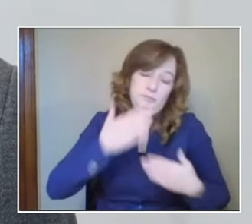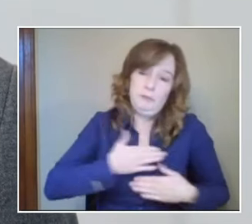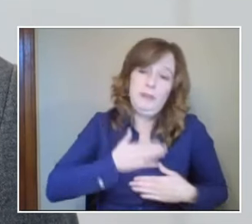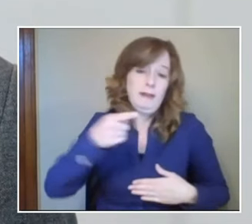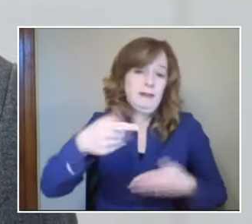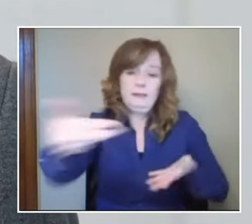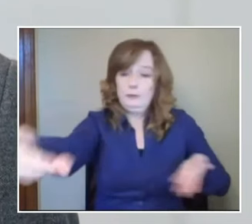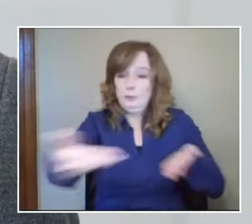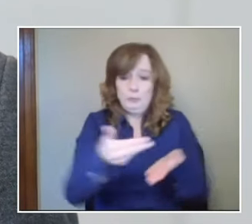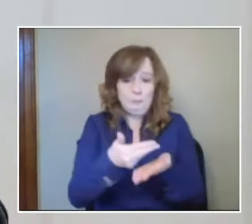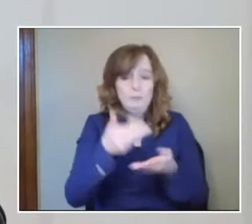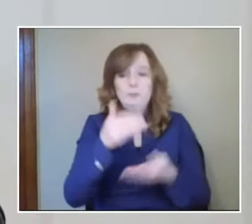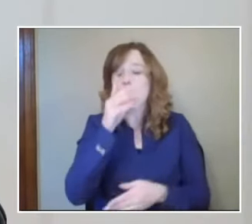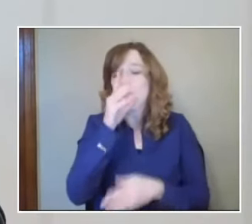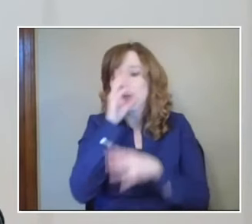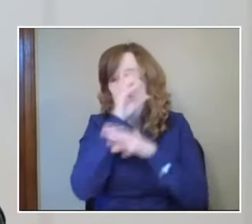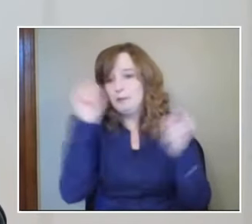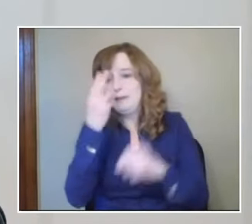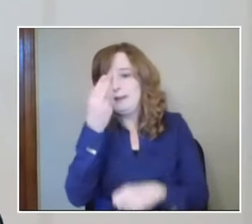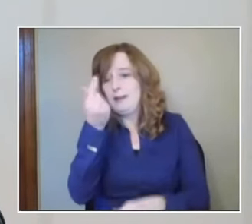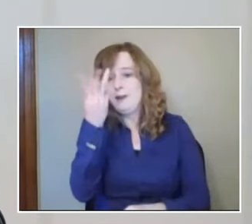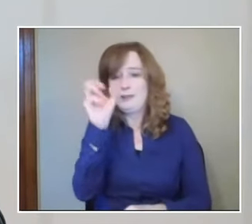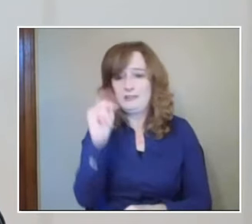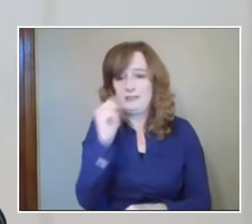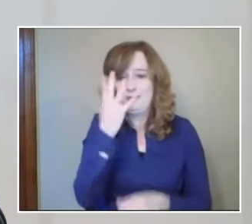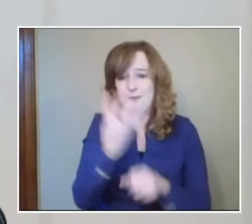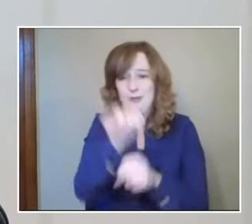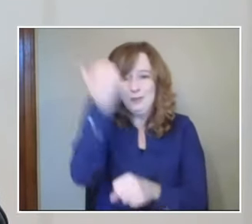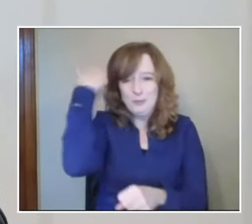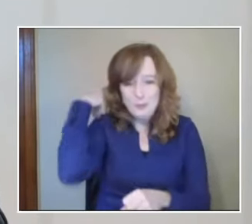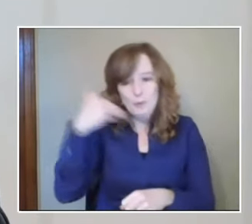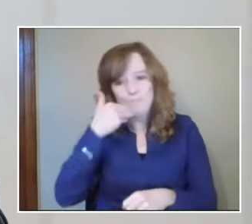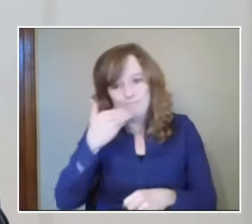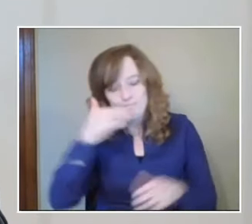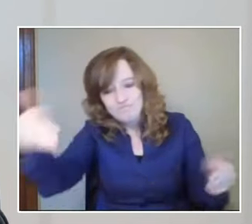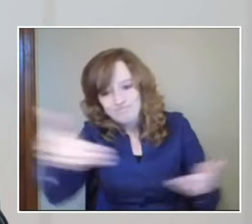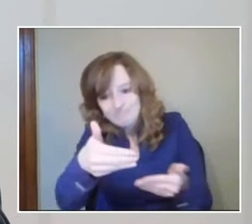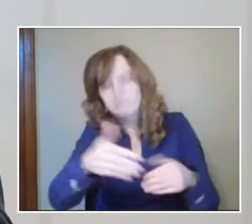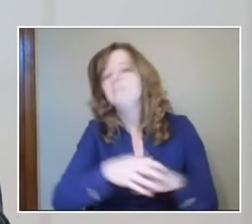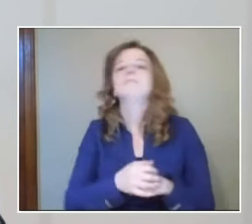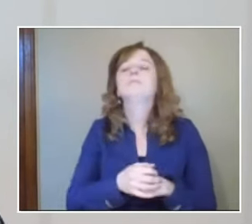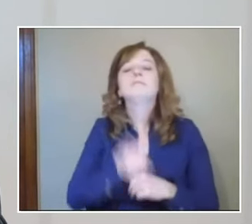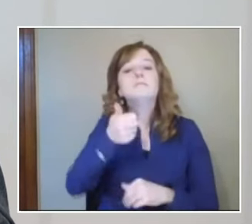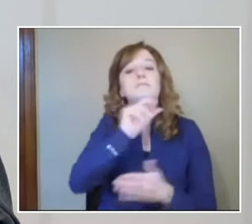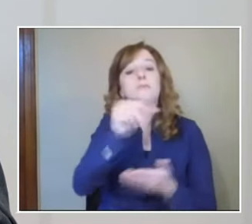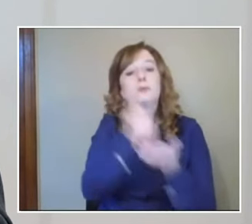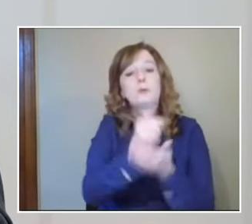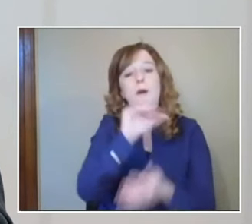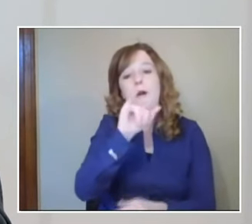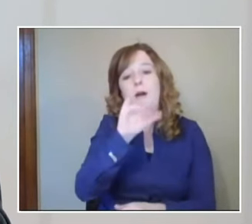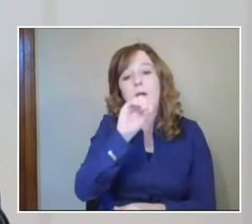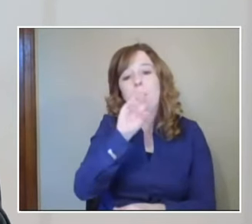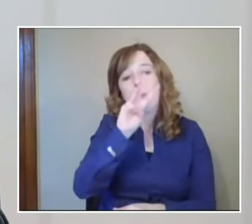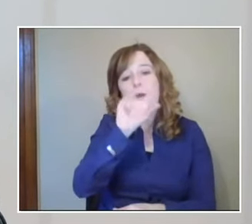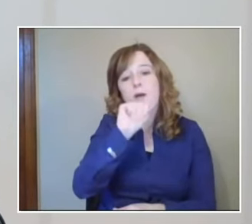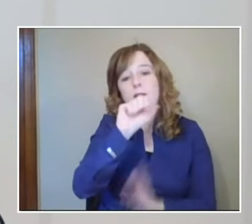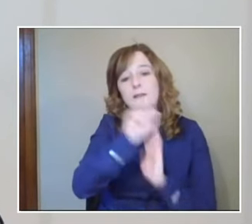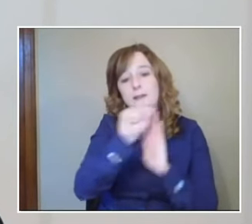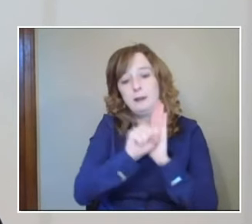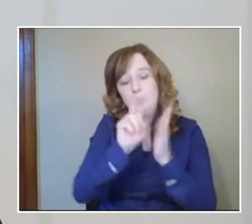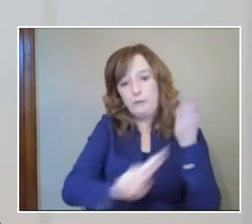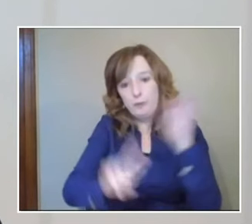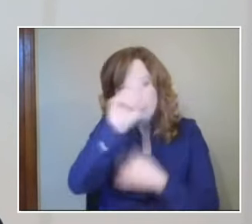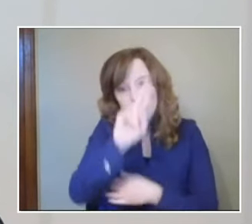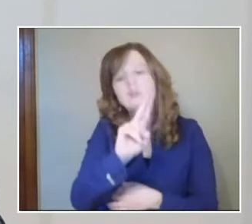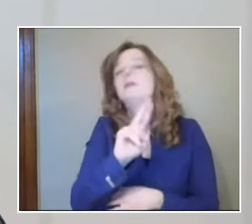ago. Kurt is a graduate of Iowa State University, where he earned a Bachelor of Arts degree in management. He also holds a Master